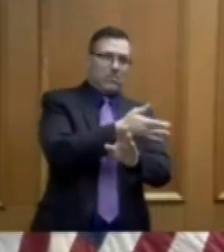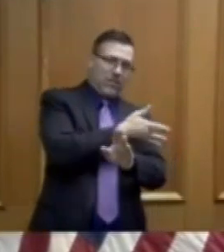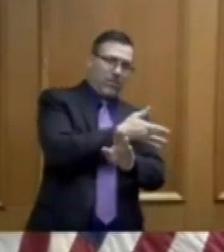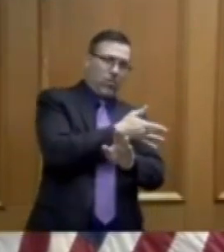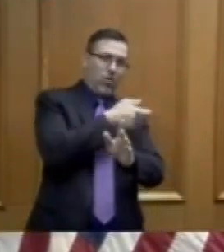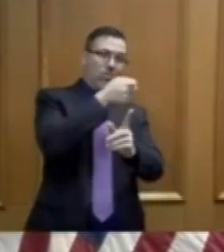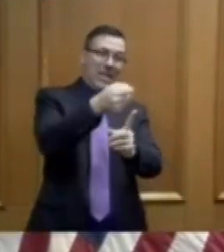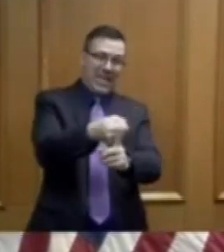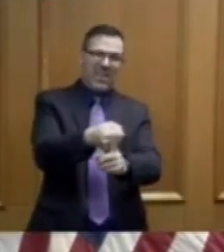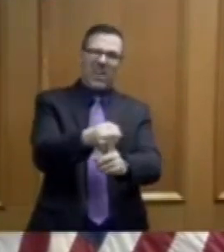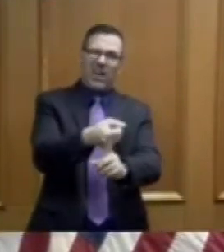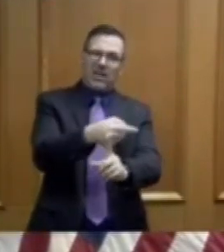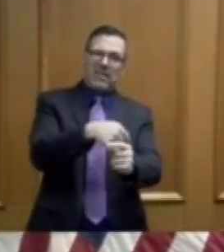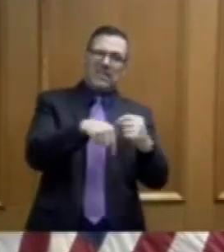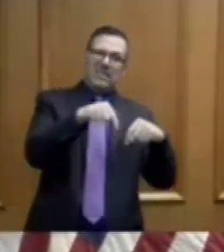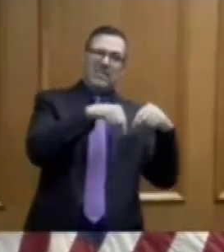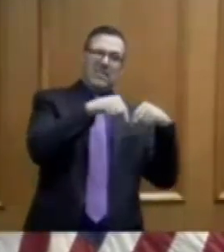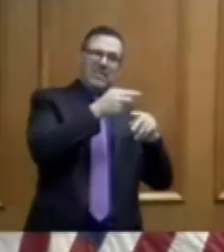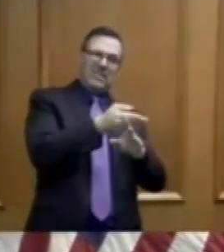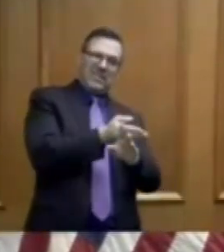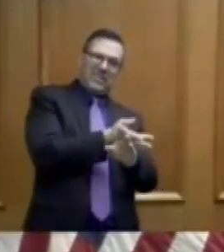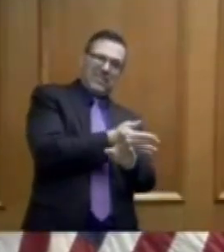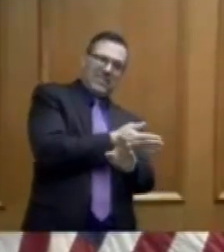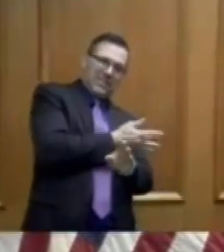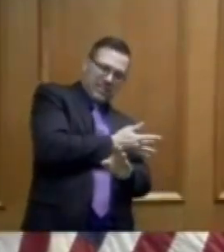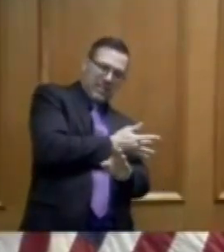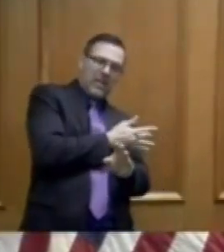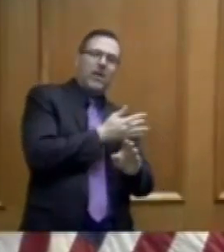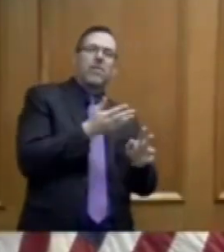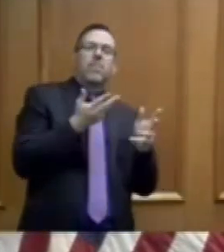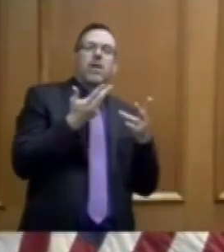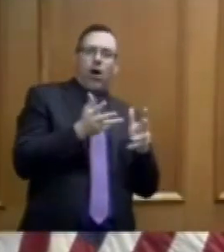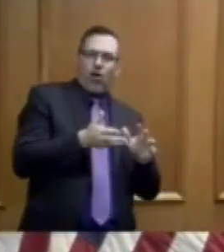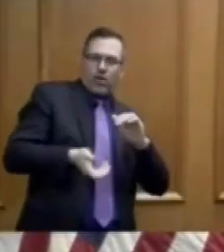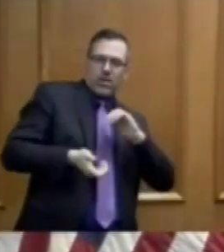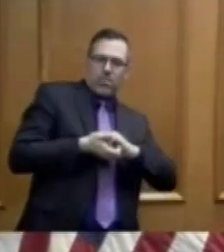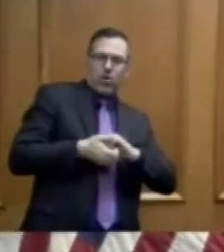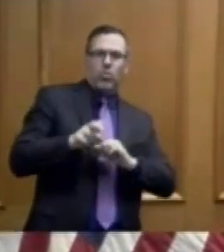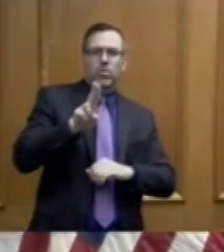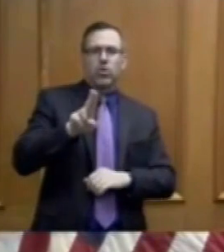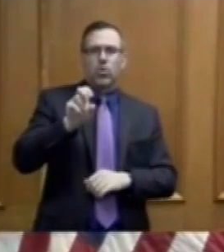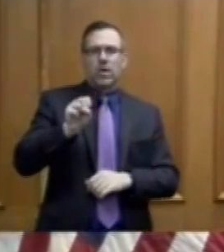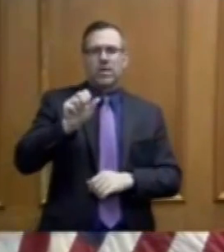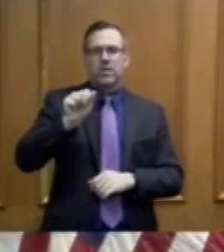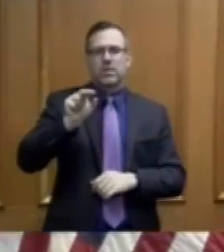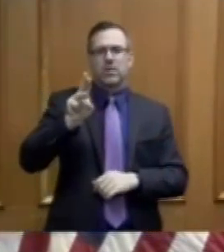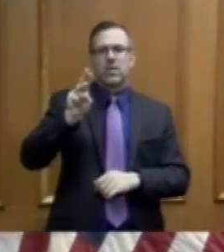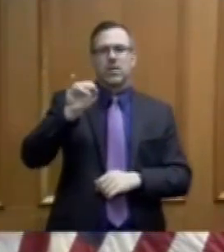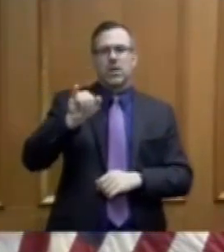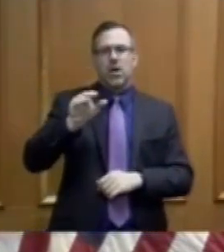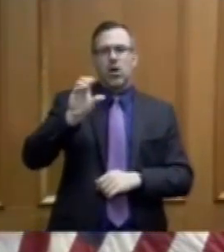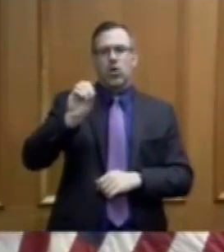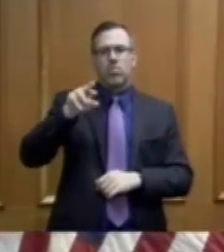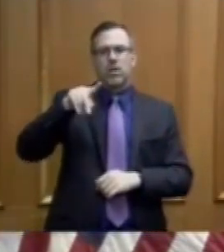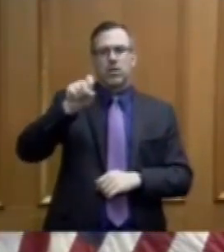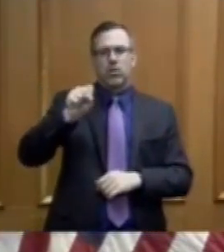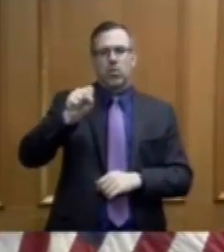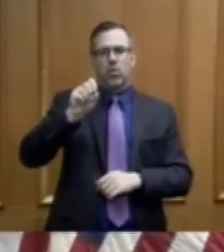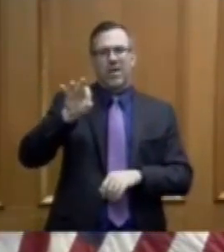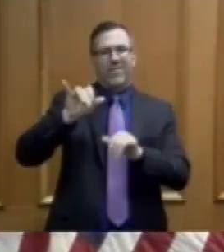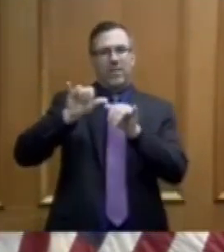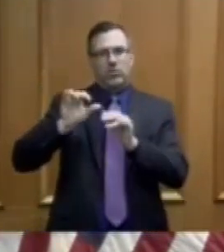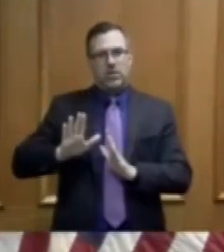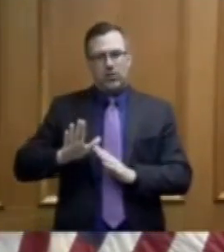a plan, a partial plan with the U.S. Army Corps of Engineers that we'll be giving more information about tomorrow,